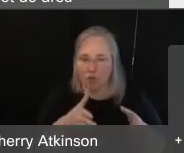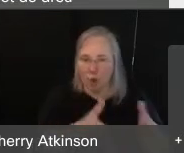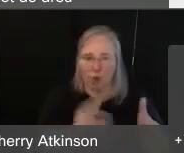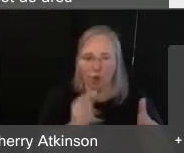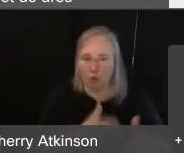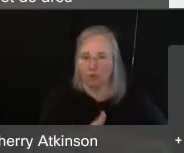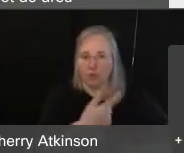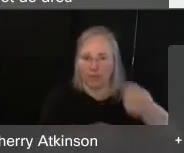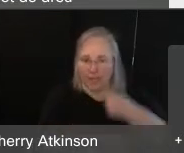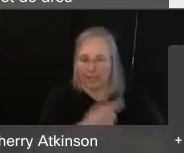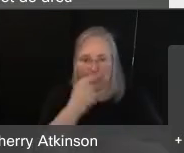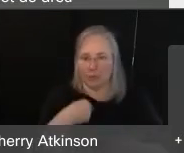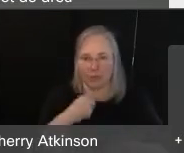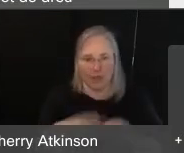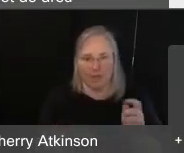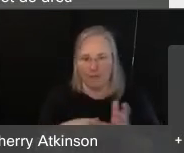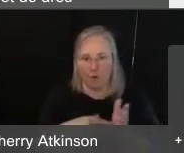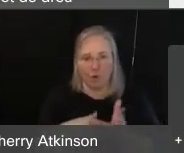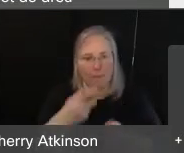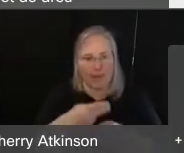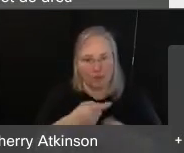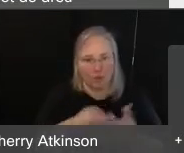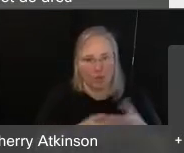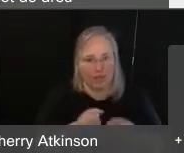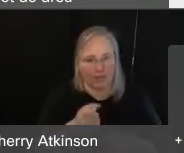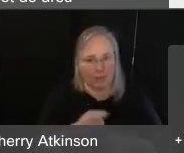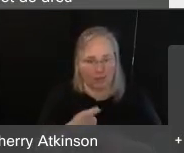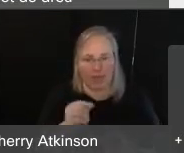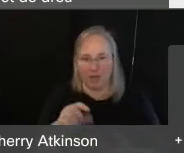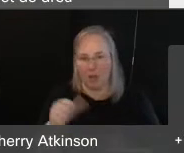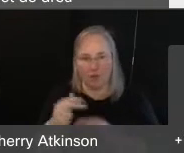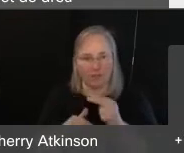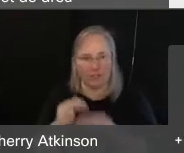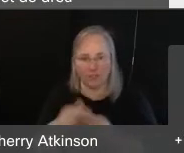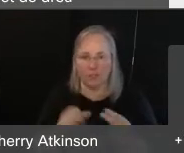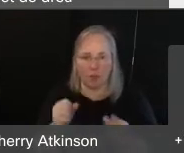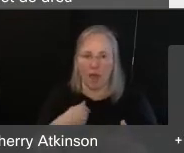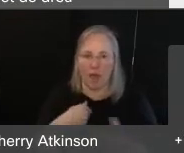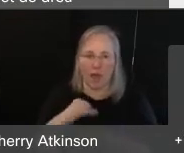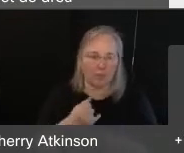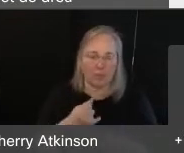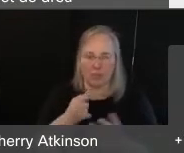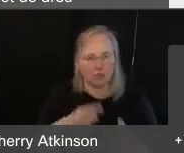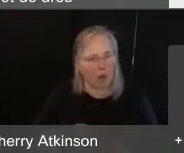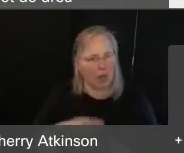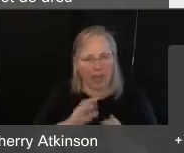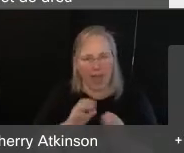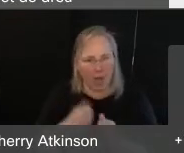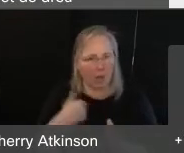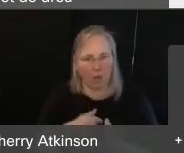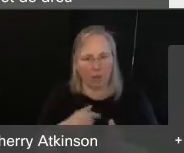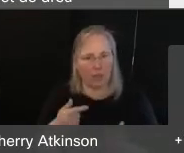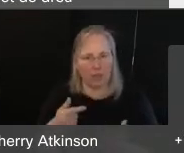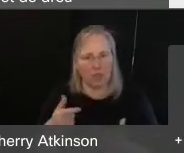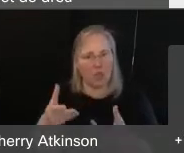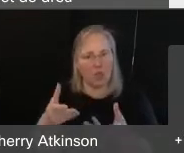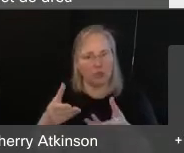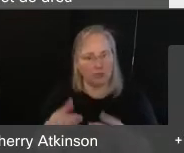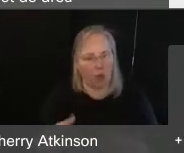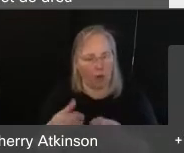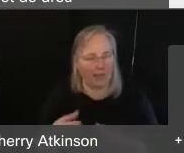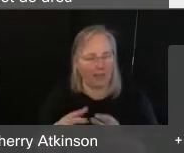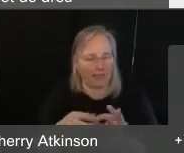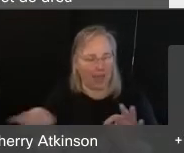on an annual basis. We've got other facilities. So I'm just struggling how we would soften the language